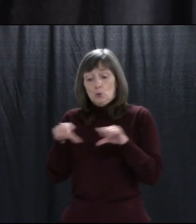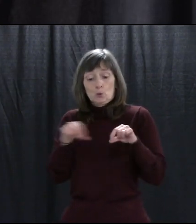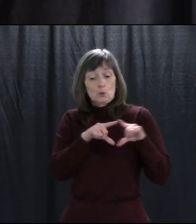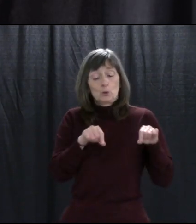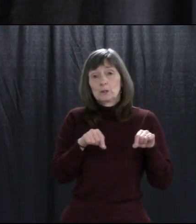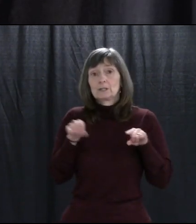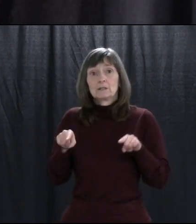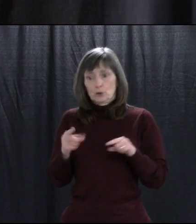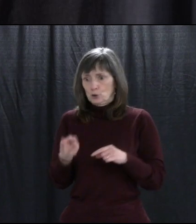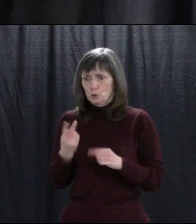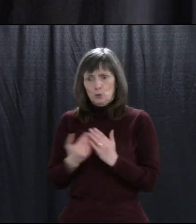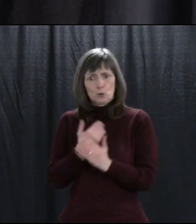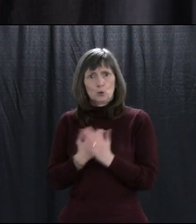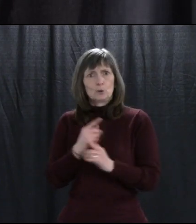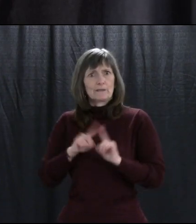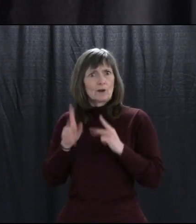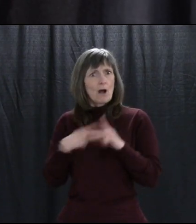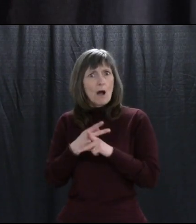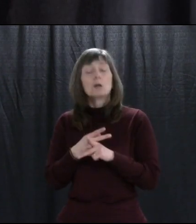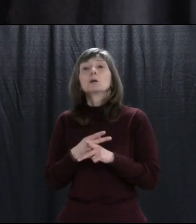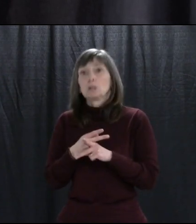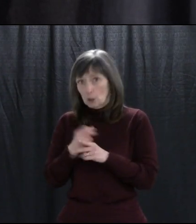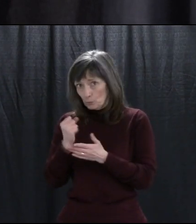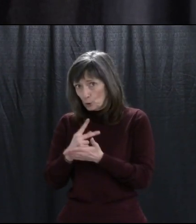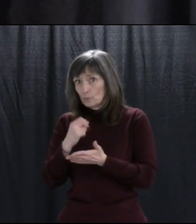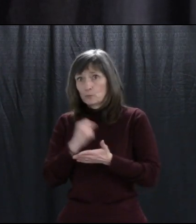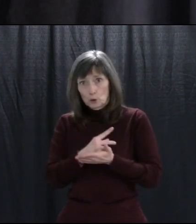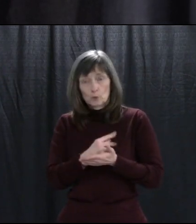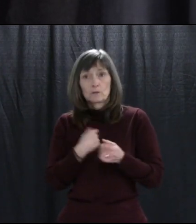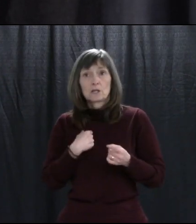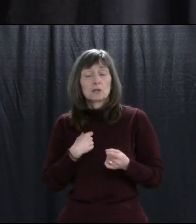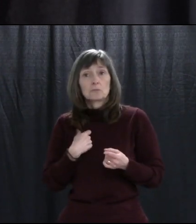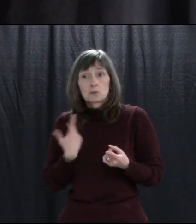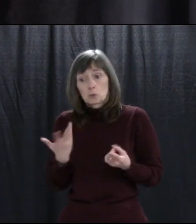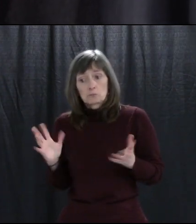very helpful, and swabs are not an issue currently.